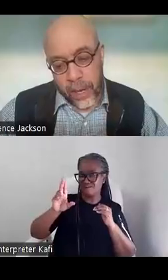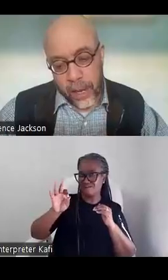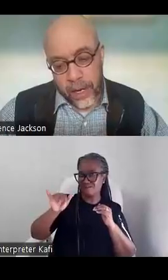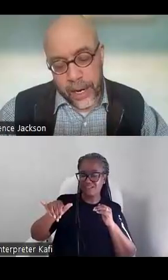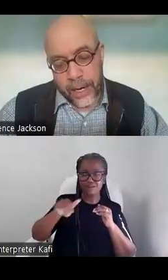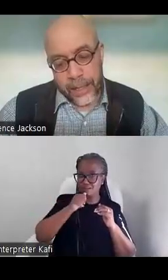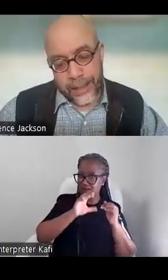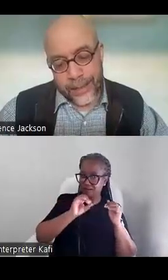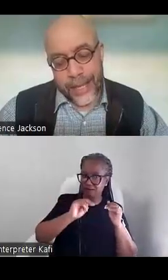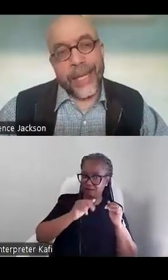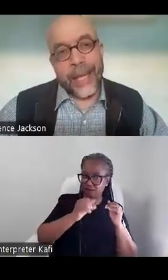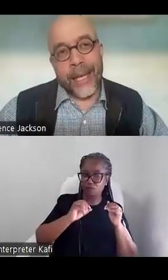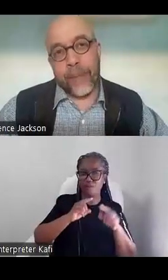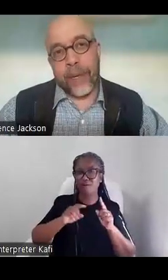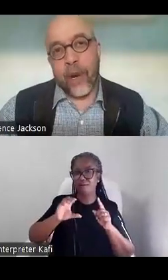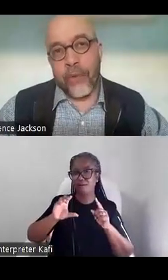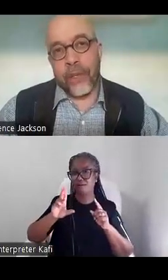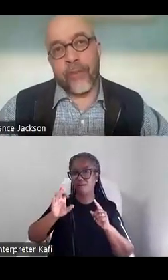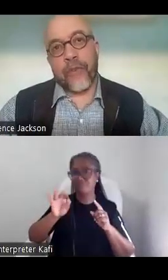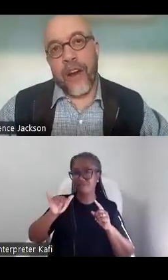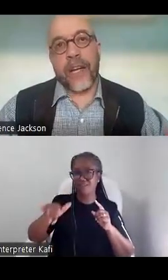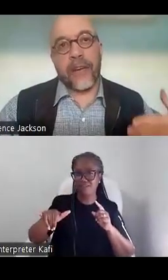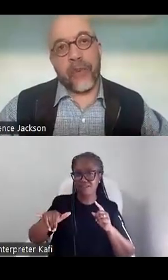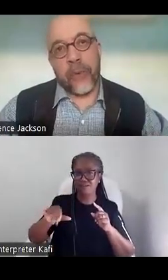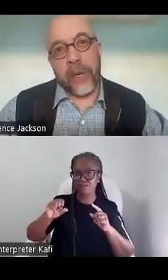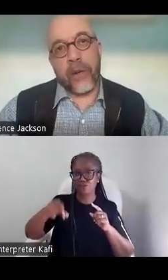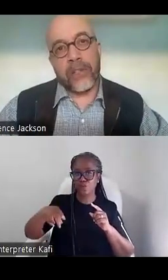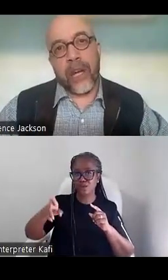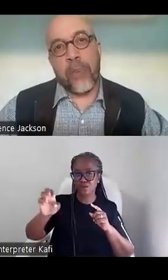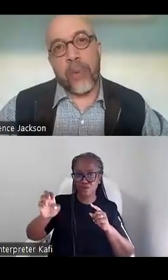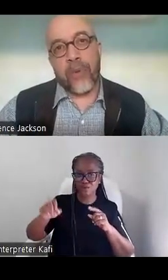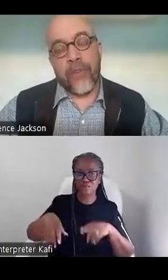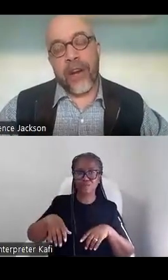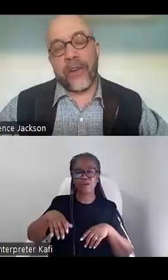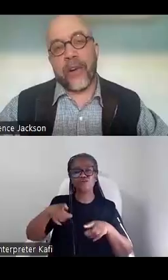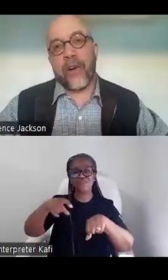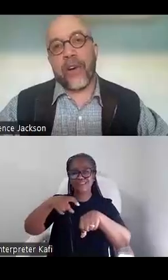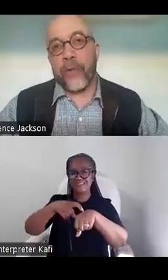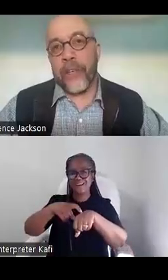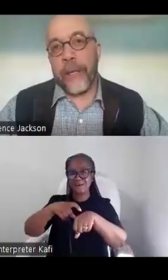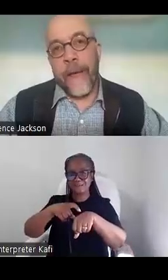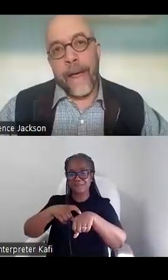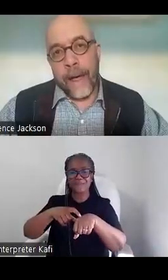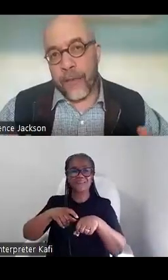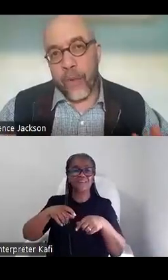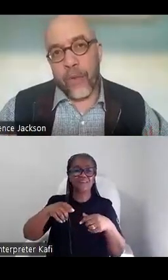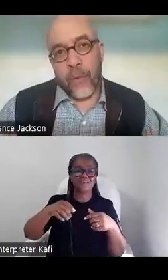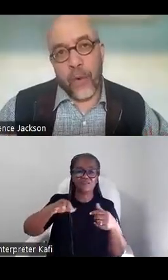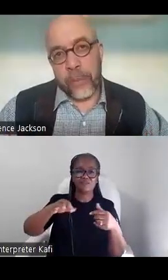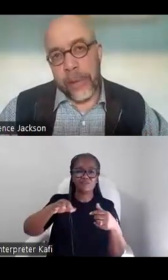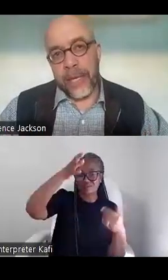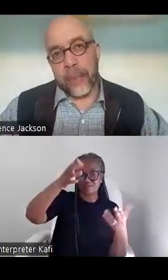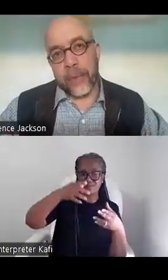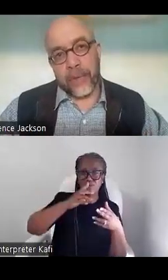the Akan day name Kofi for Friday. If you're a male child born on Friday, you're called Kofi. And